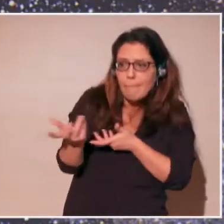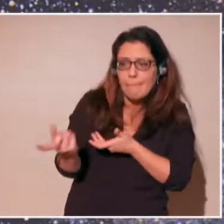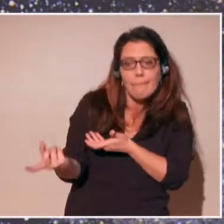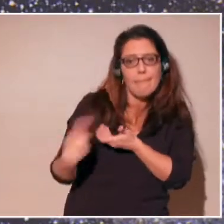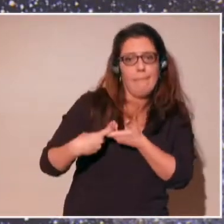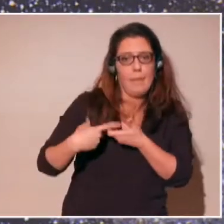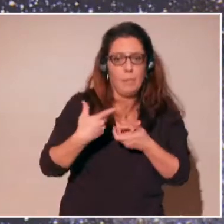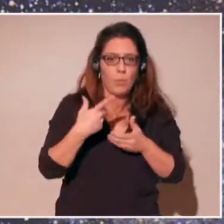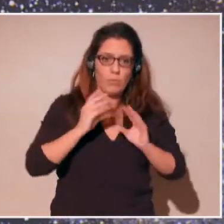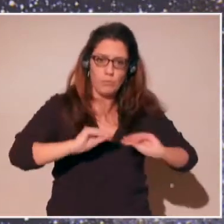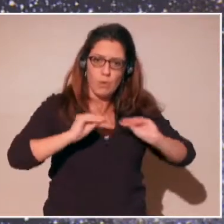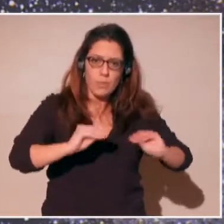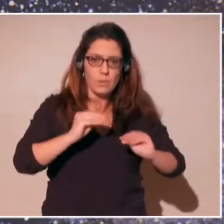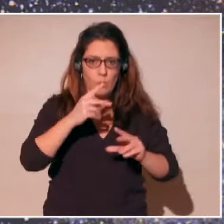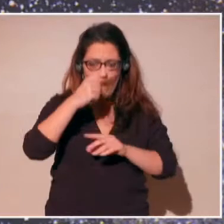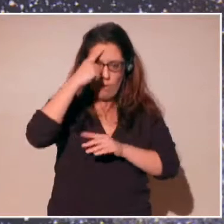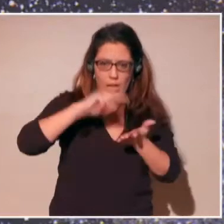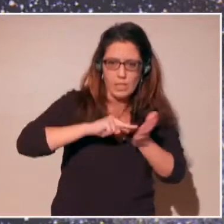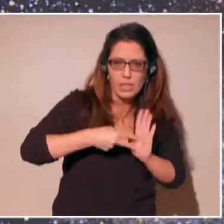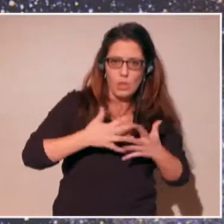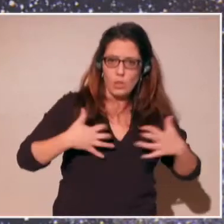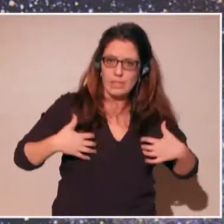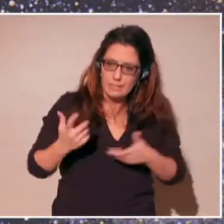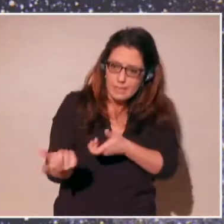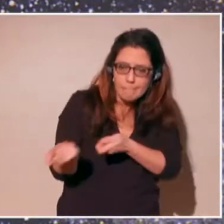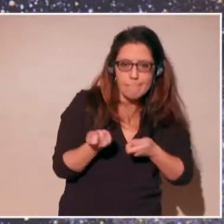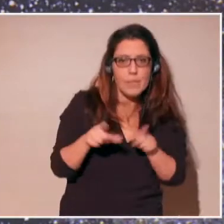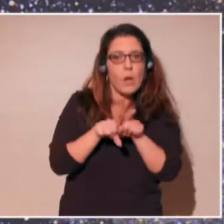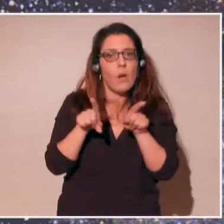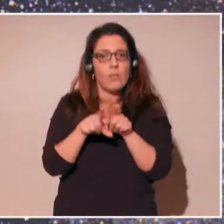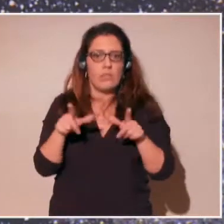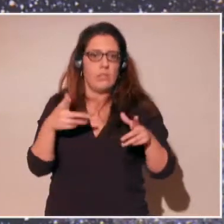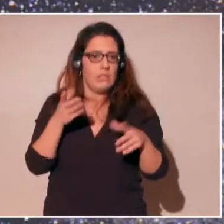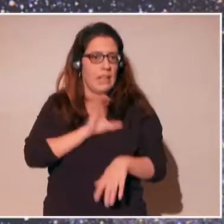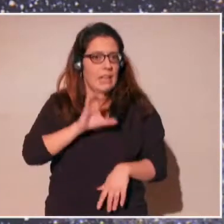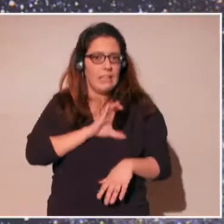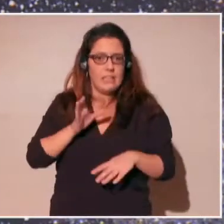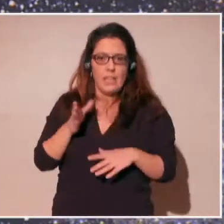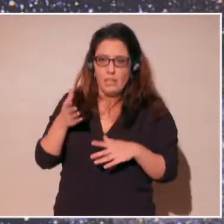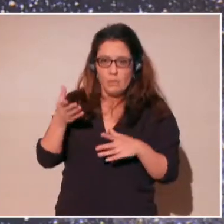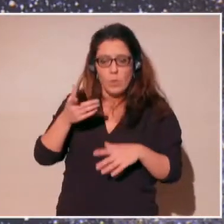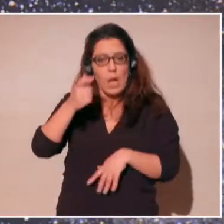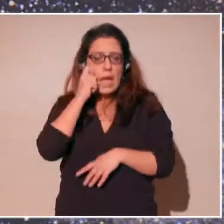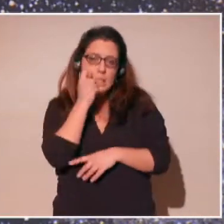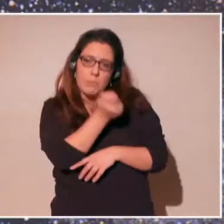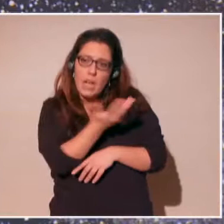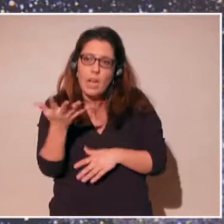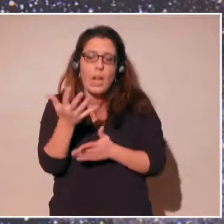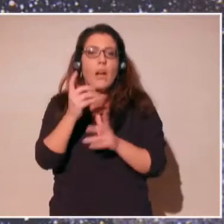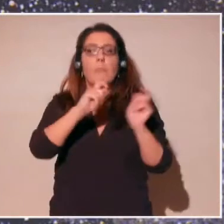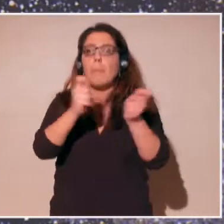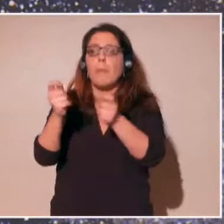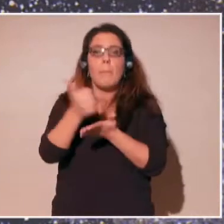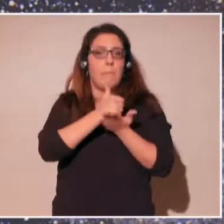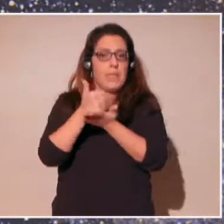We have to include more women in science. We have to work together in order to make sure that the experts come